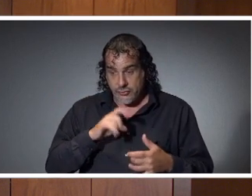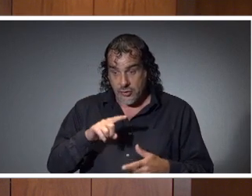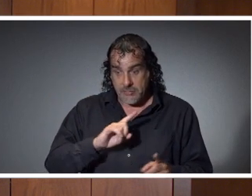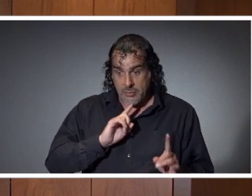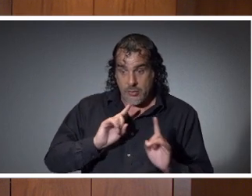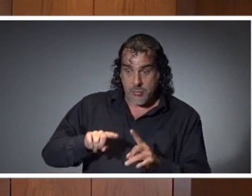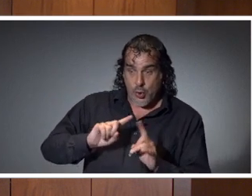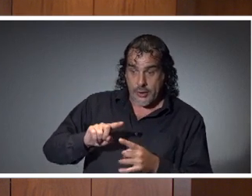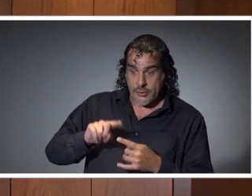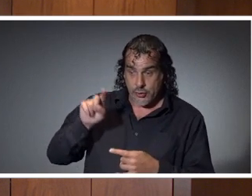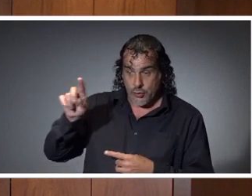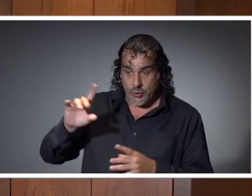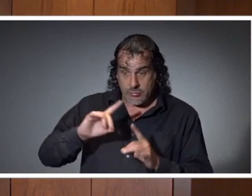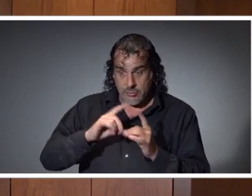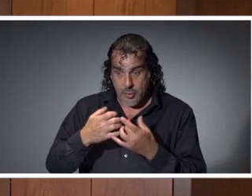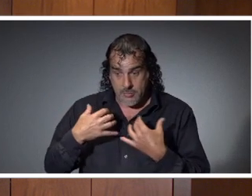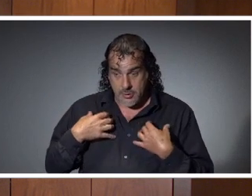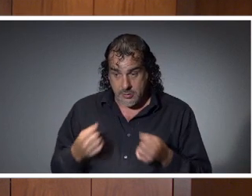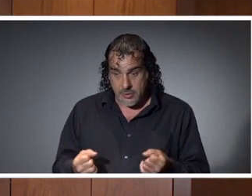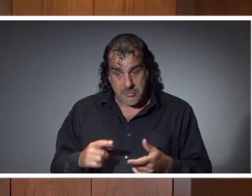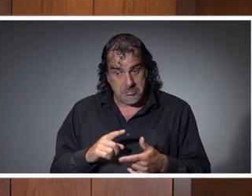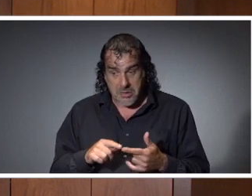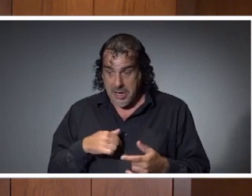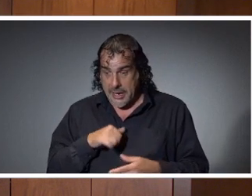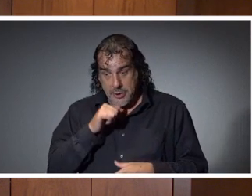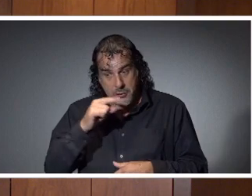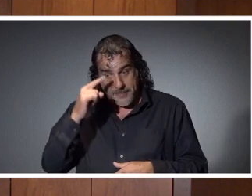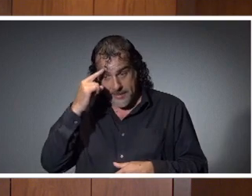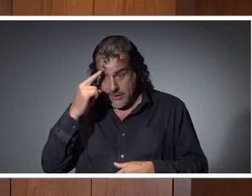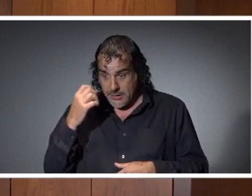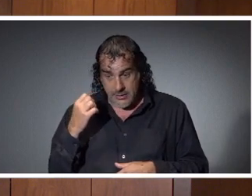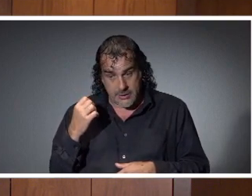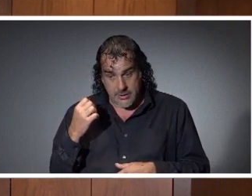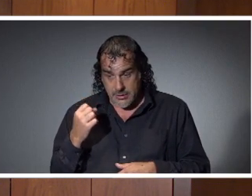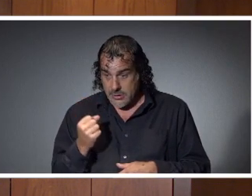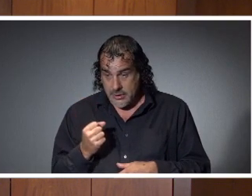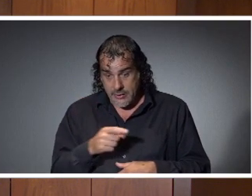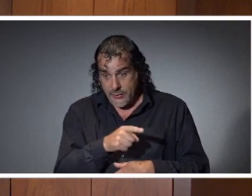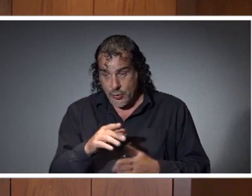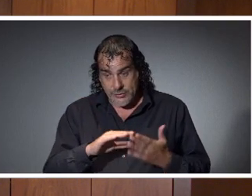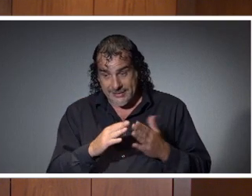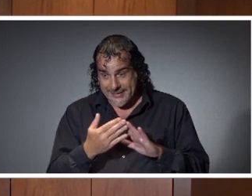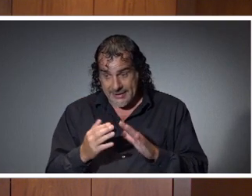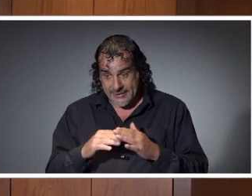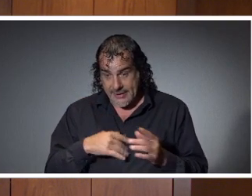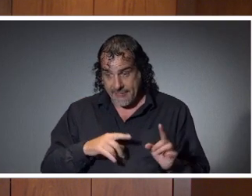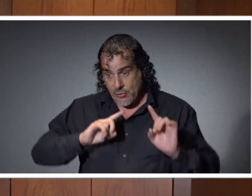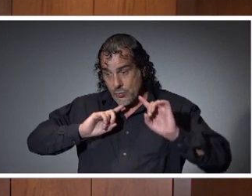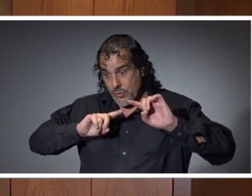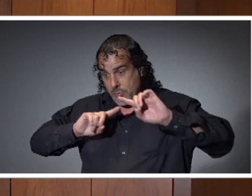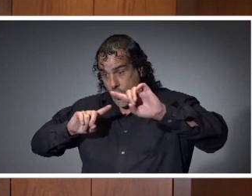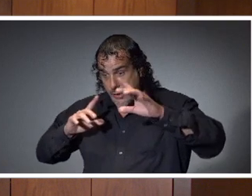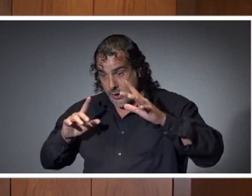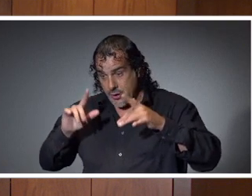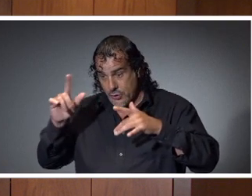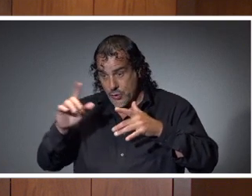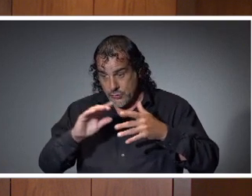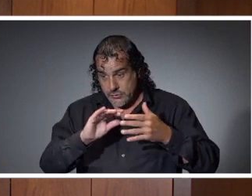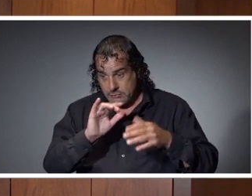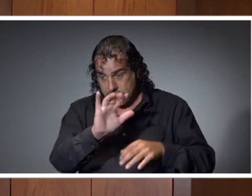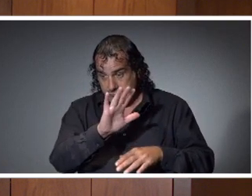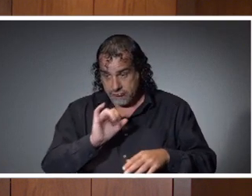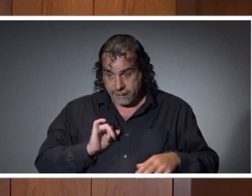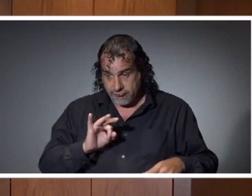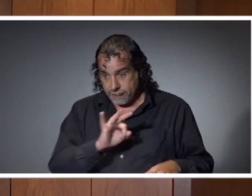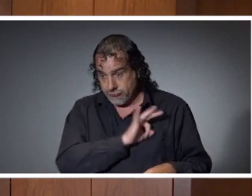department. However, I don't believe that numerous cities have actually reported those